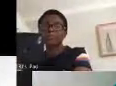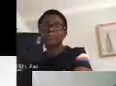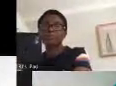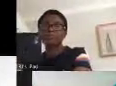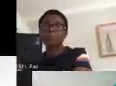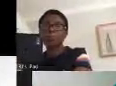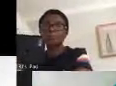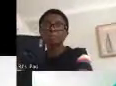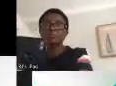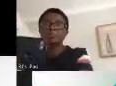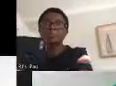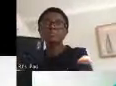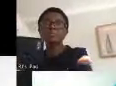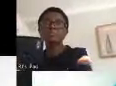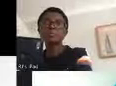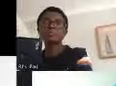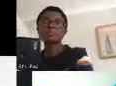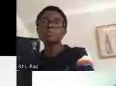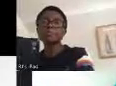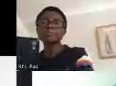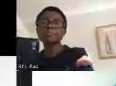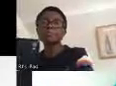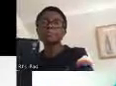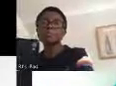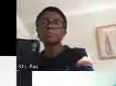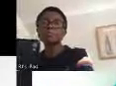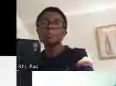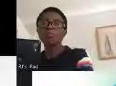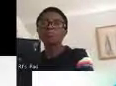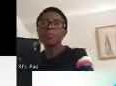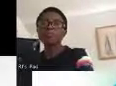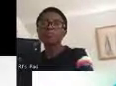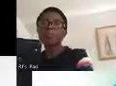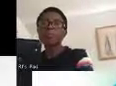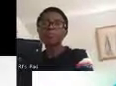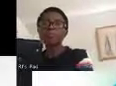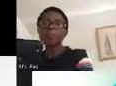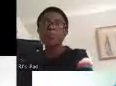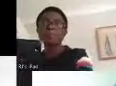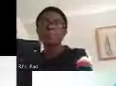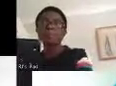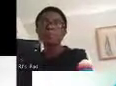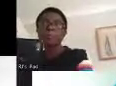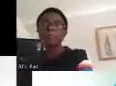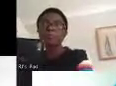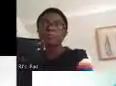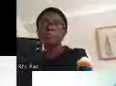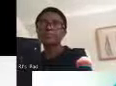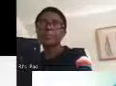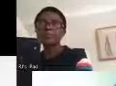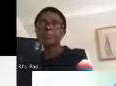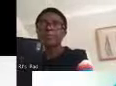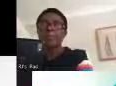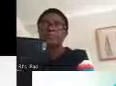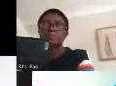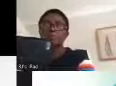of traditional terminologies you have. It will be interesting to know. Okay, so she says we're done and we are